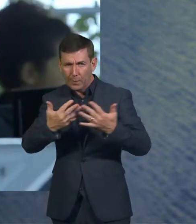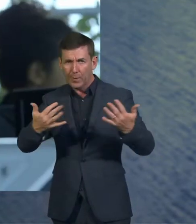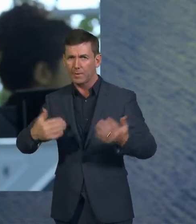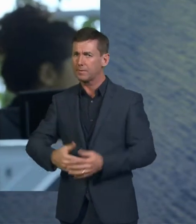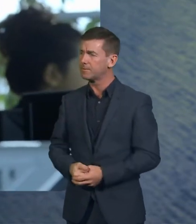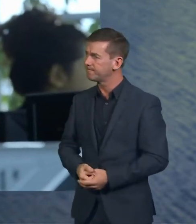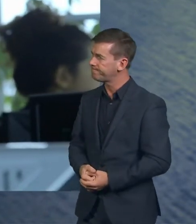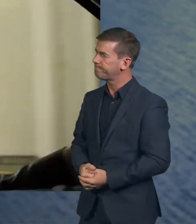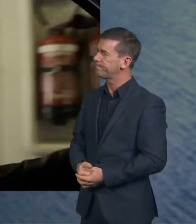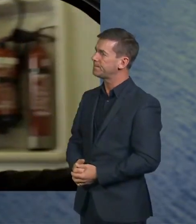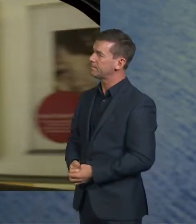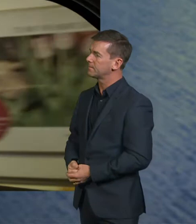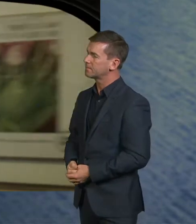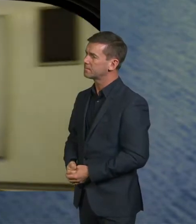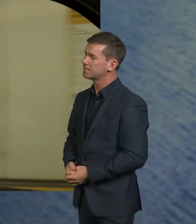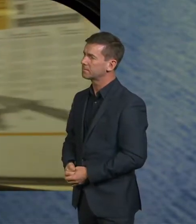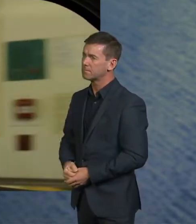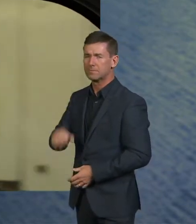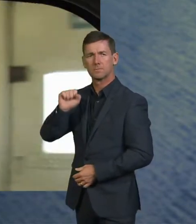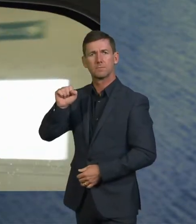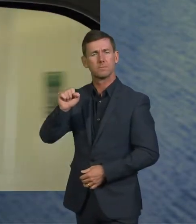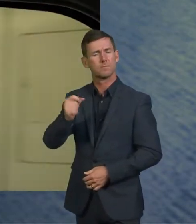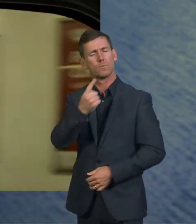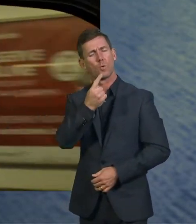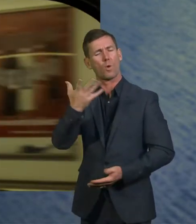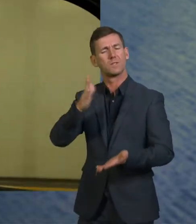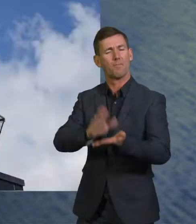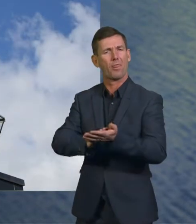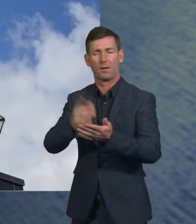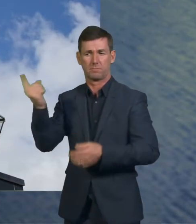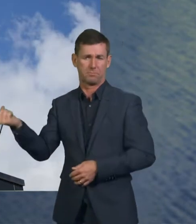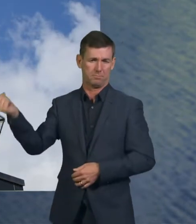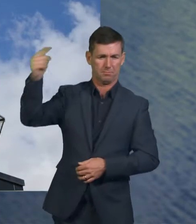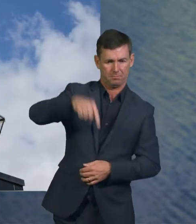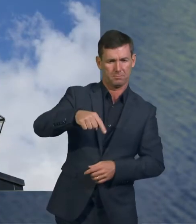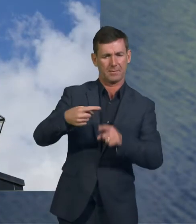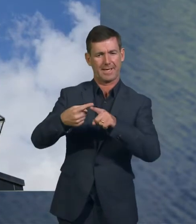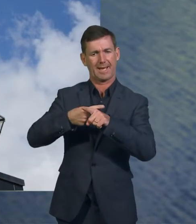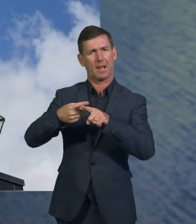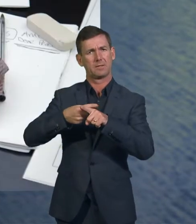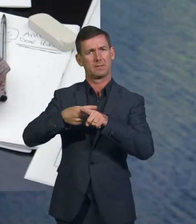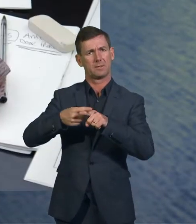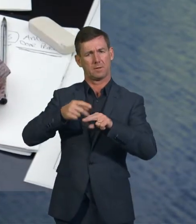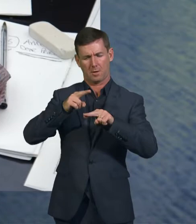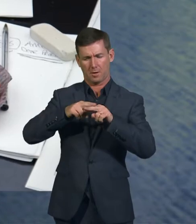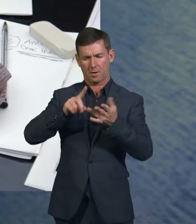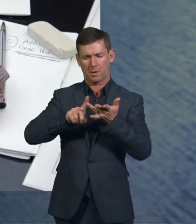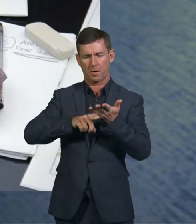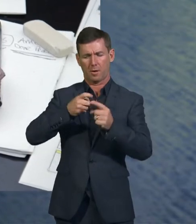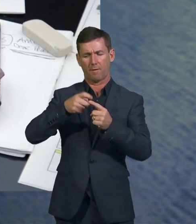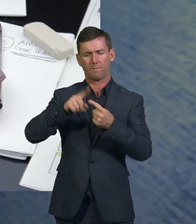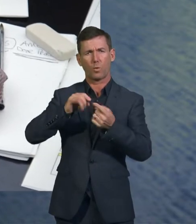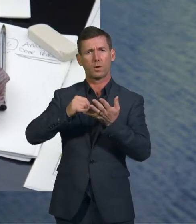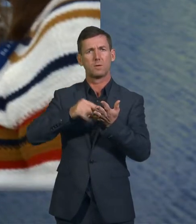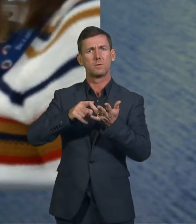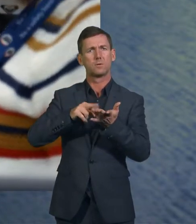d'avoir des complications. But once a month, he commutes for a day at work on the Folkestone side, and he always brings a taste of France with him.